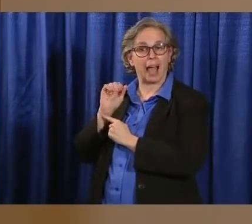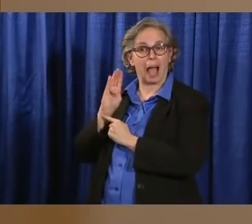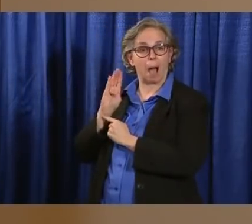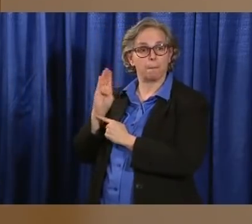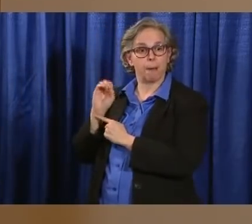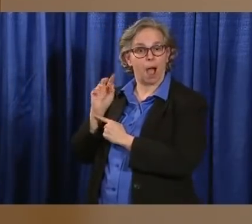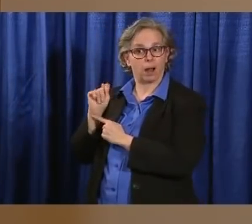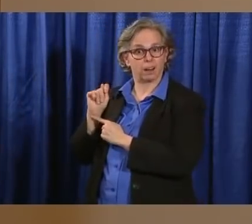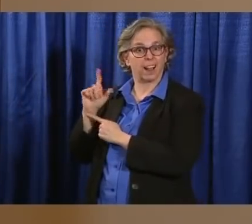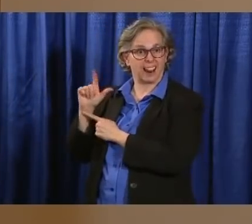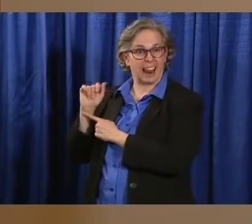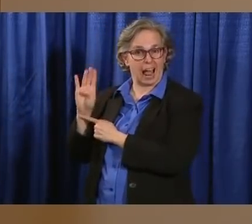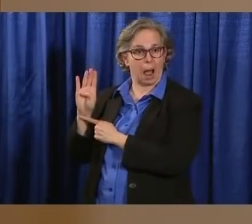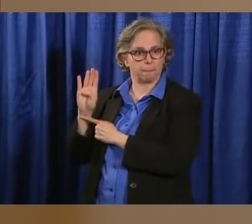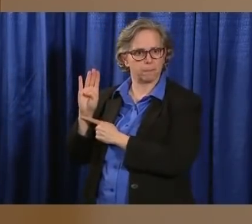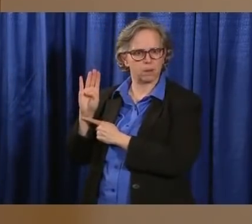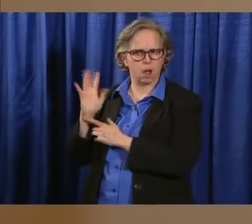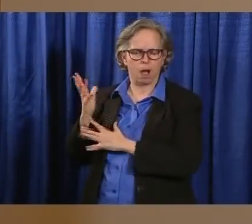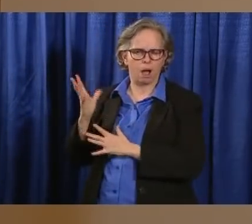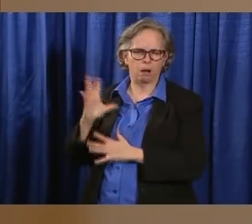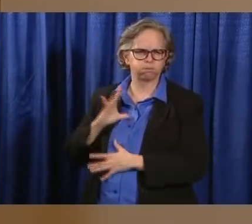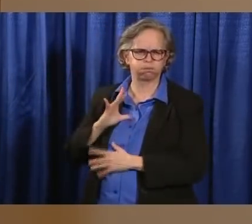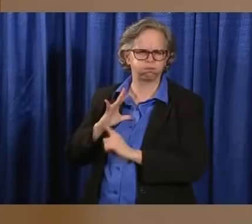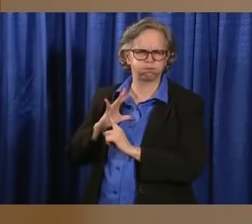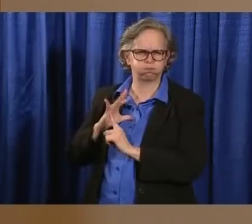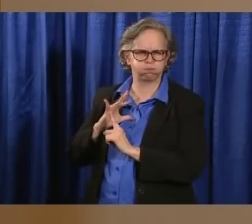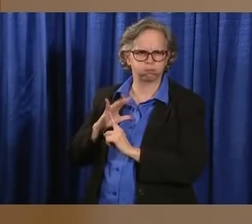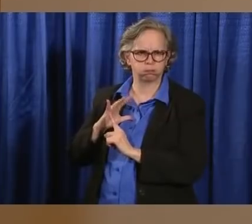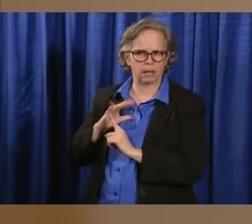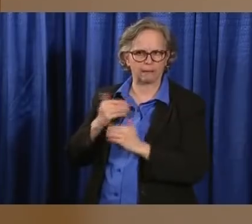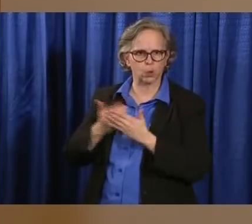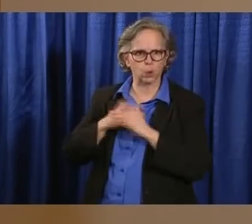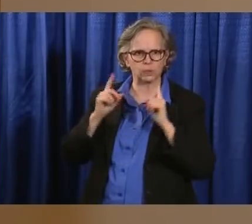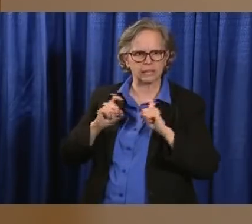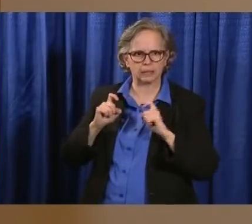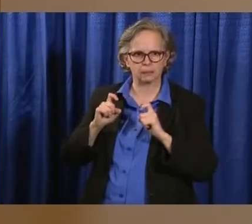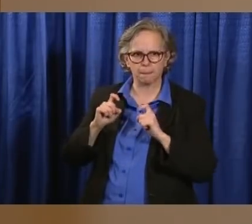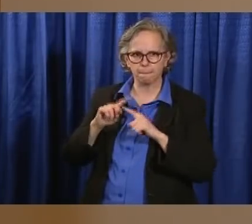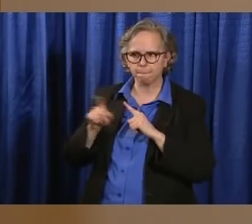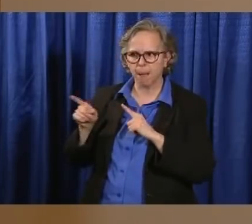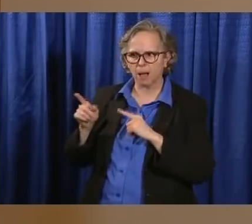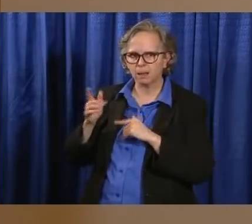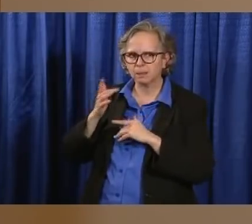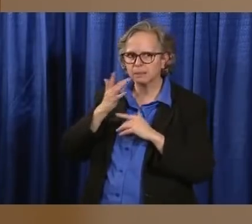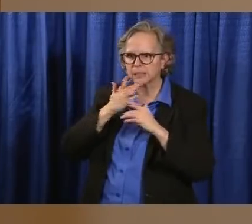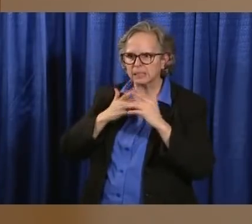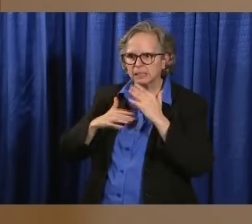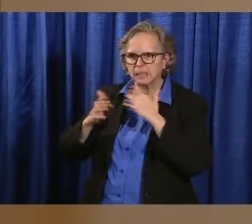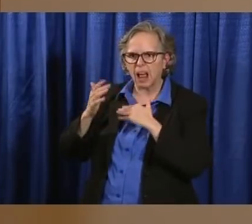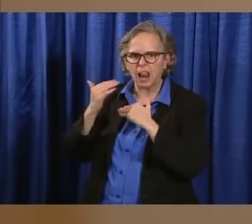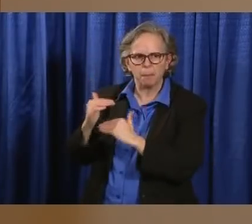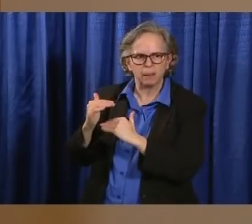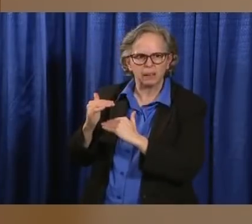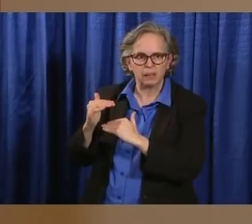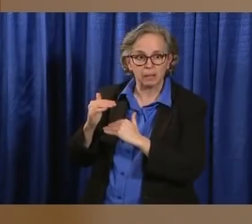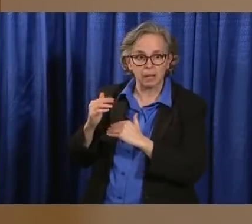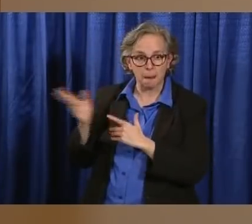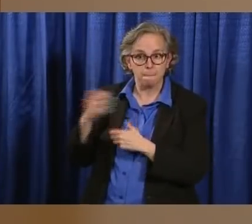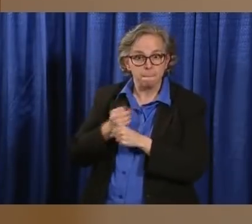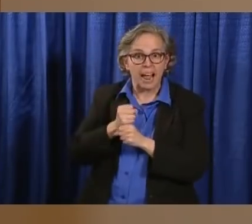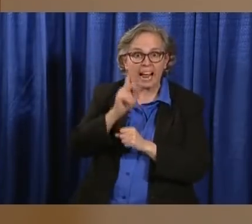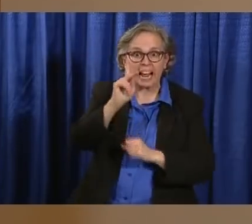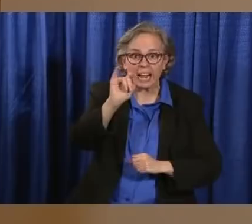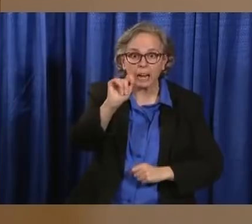have. But there's just a limited amount in their production line so far of the actual kits. So we're going to get some machines here